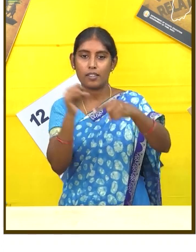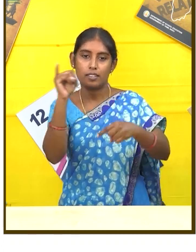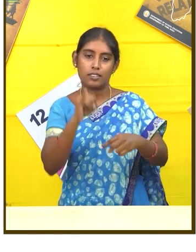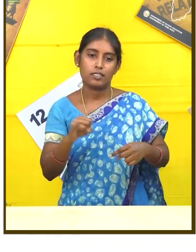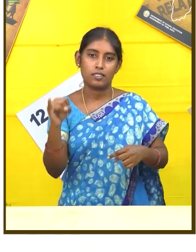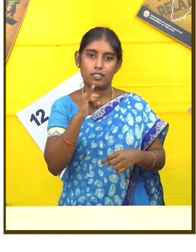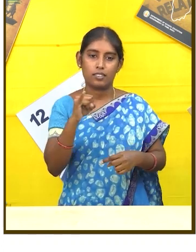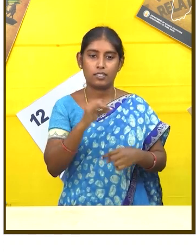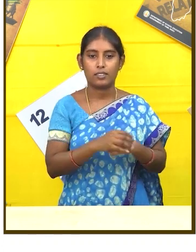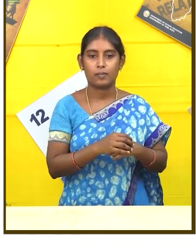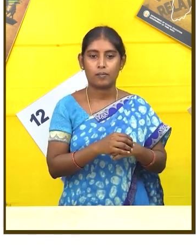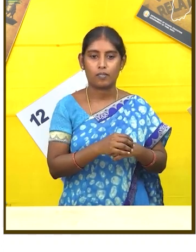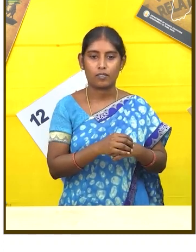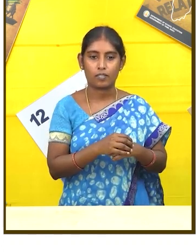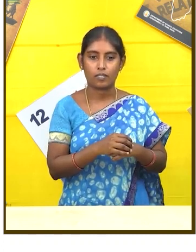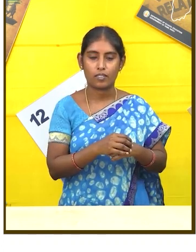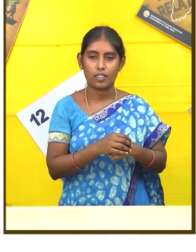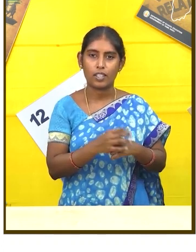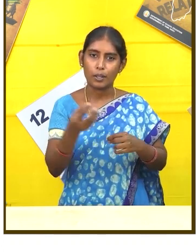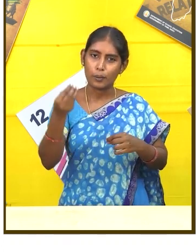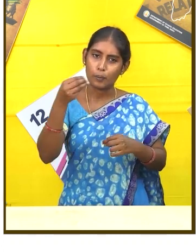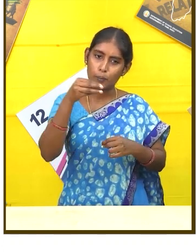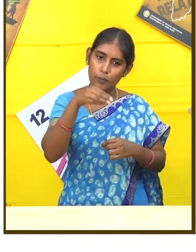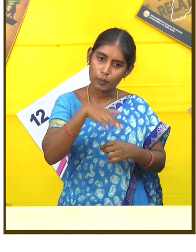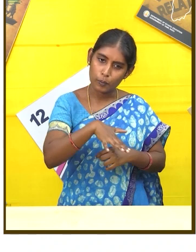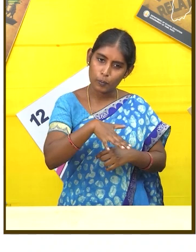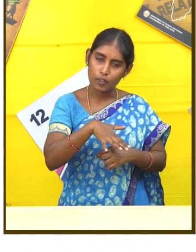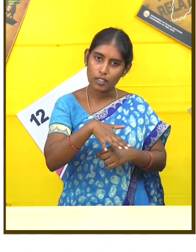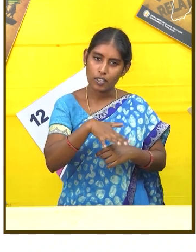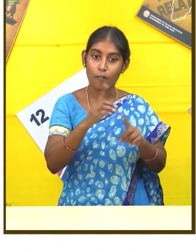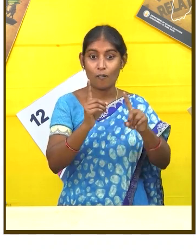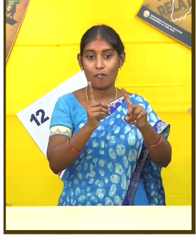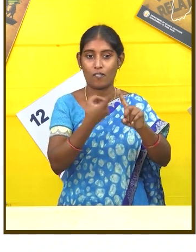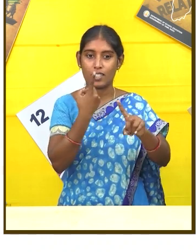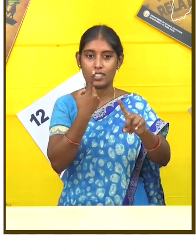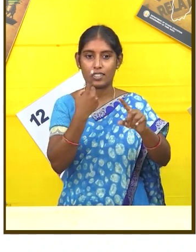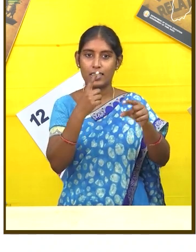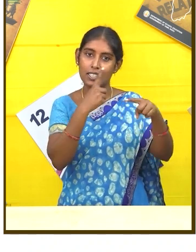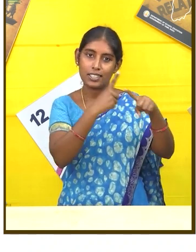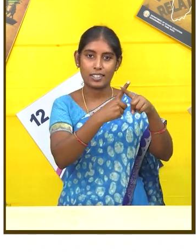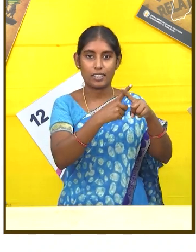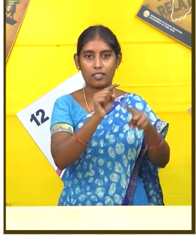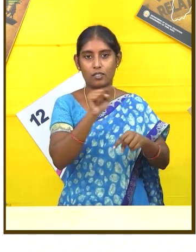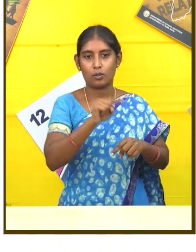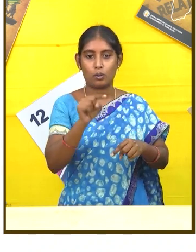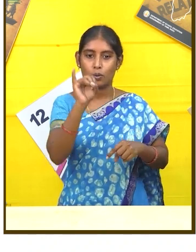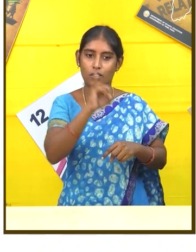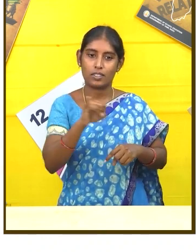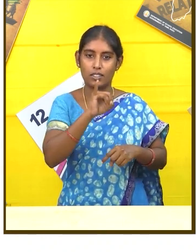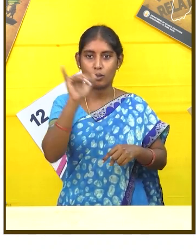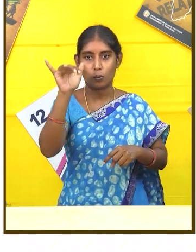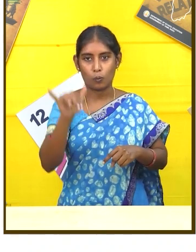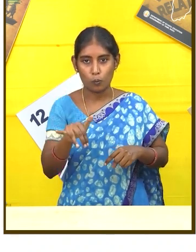This we have to do the simplification. And not necessary even to simplify, because in the first equation we have x is equal to